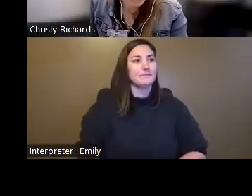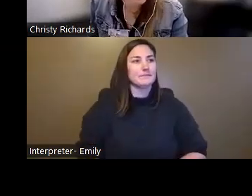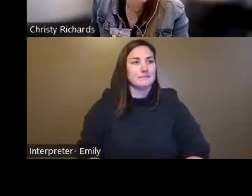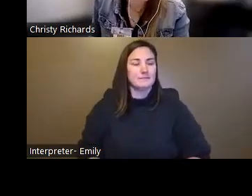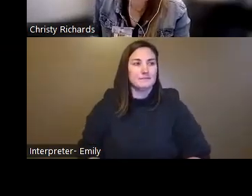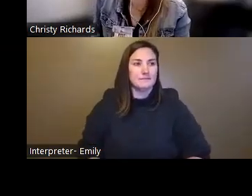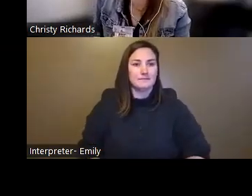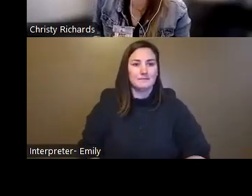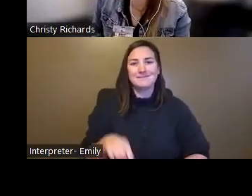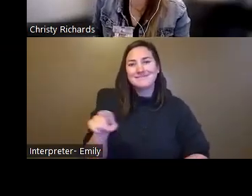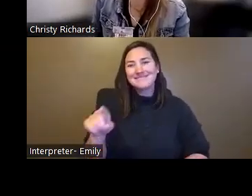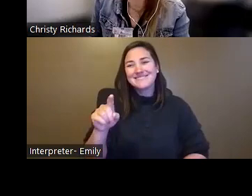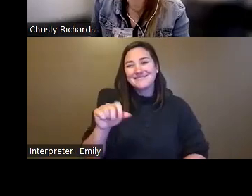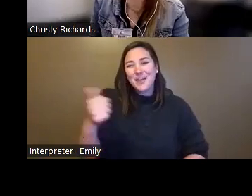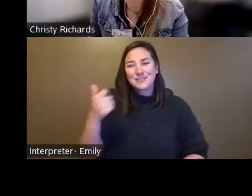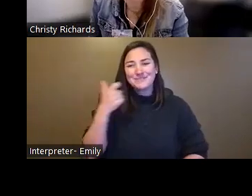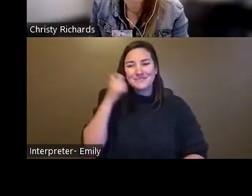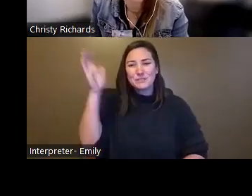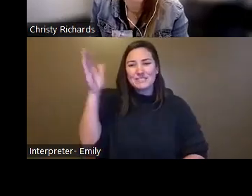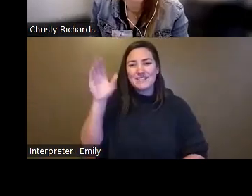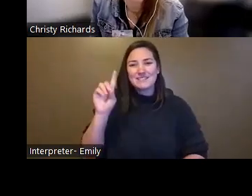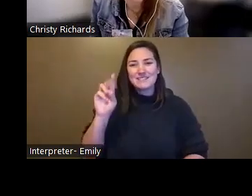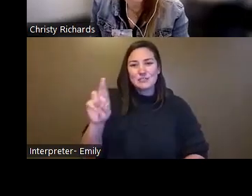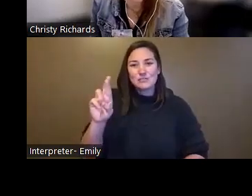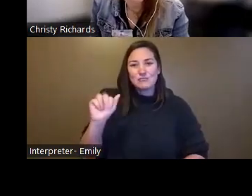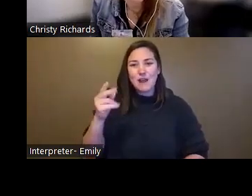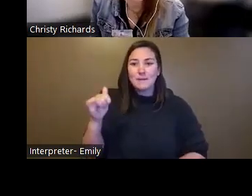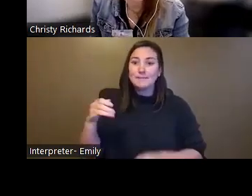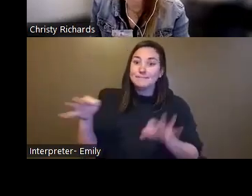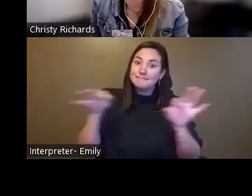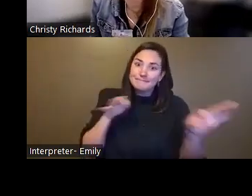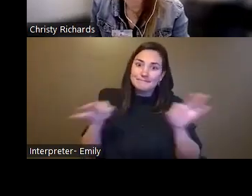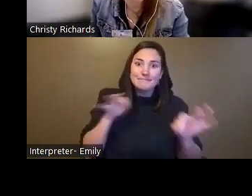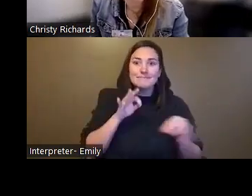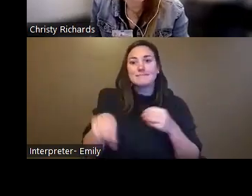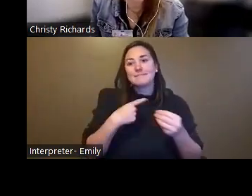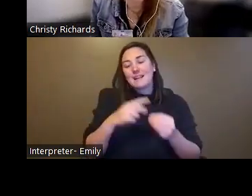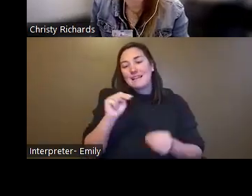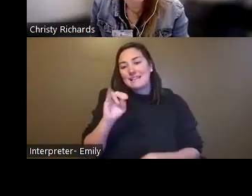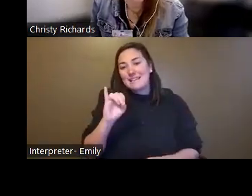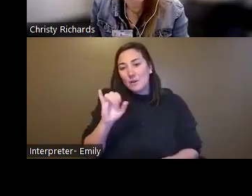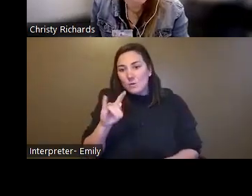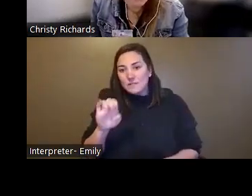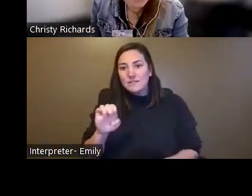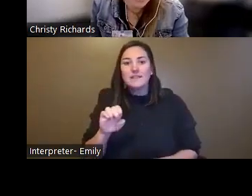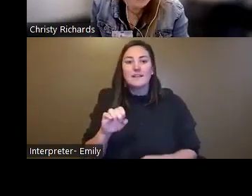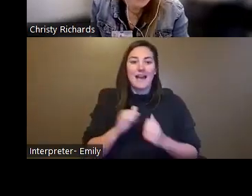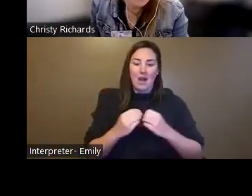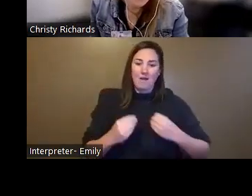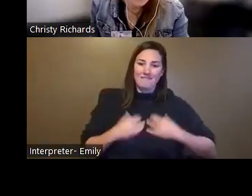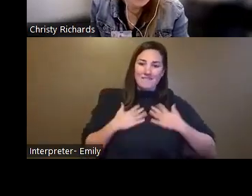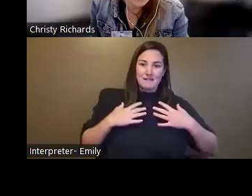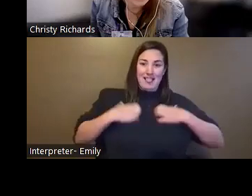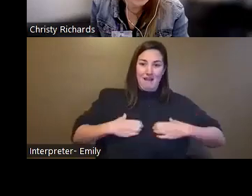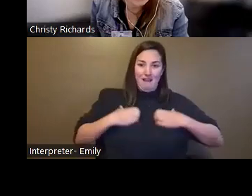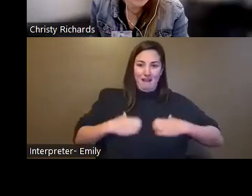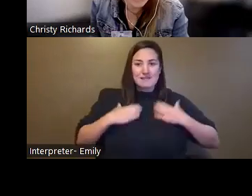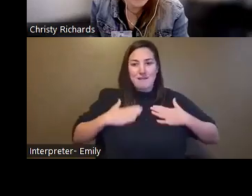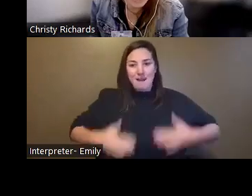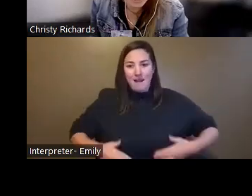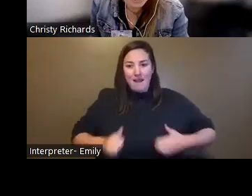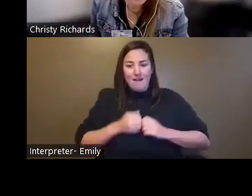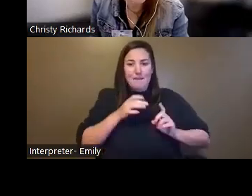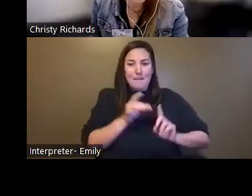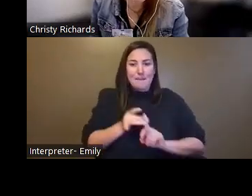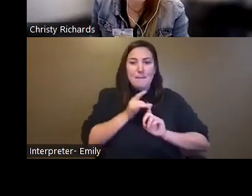Dr. Rahman did a beautiful job explaining about nicotine and what that can do to your body. Nicotine that